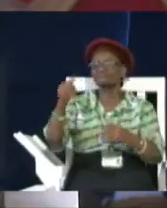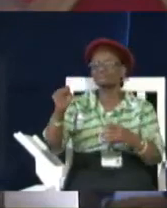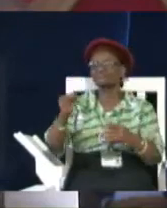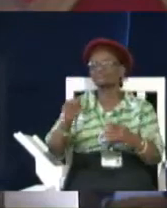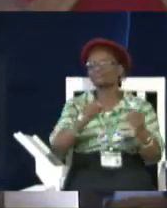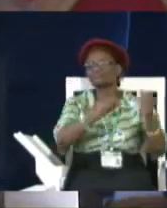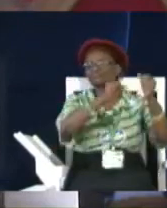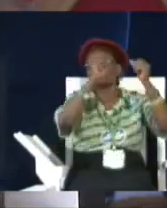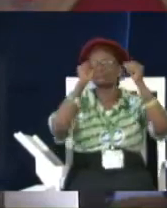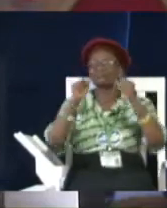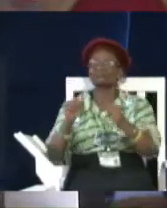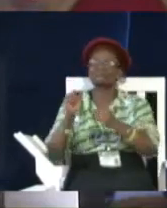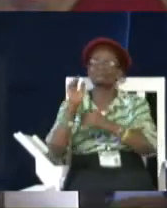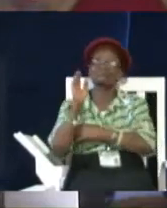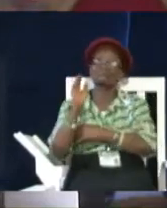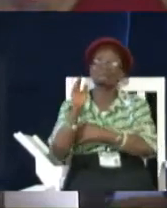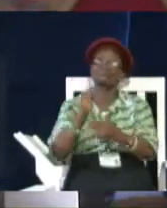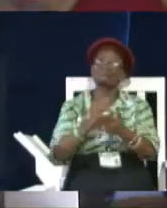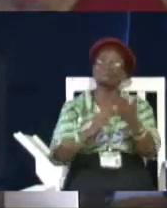But some of us have certain